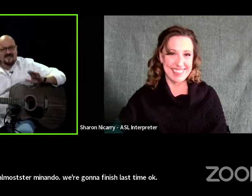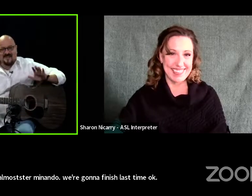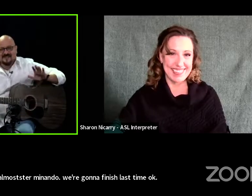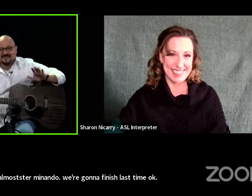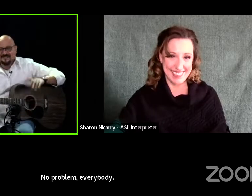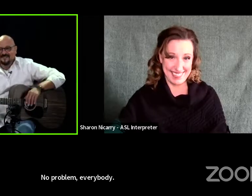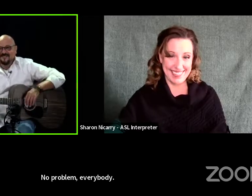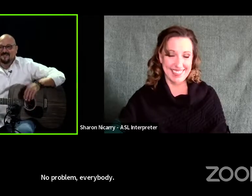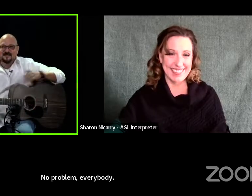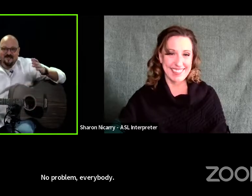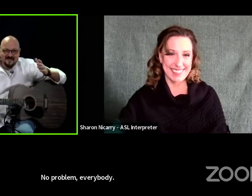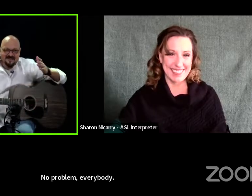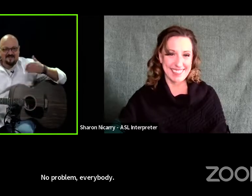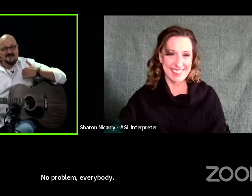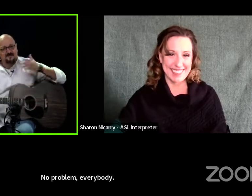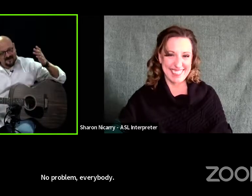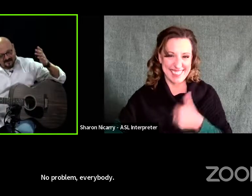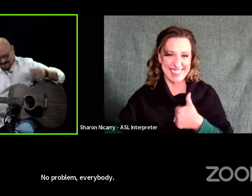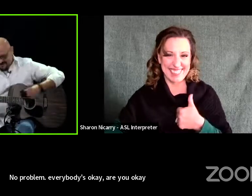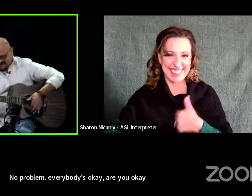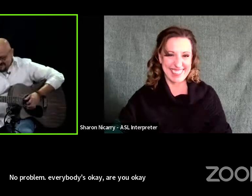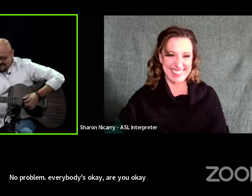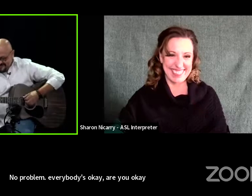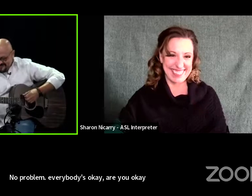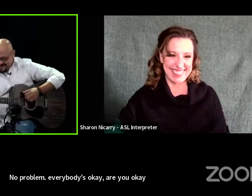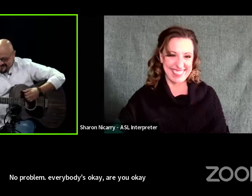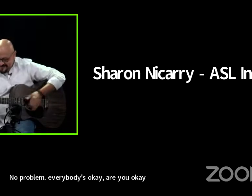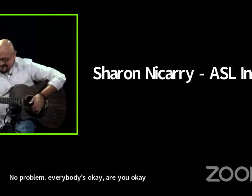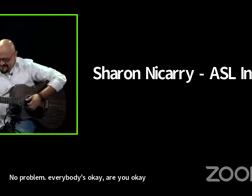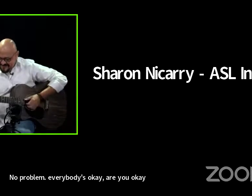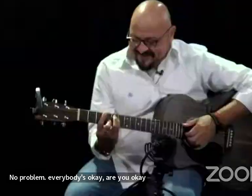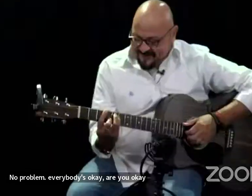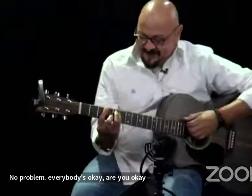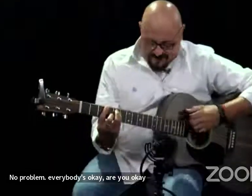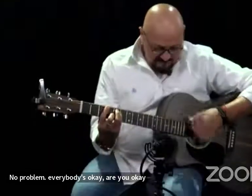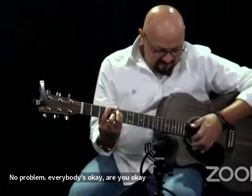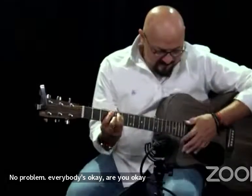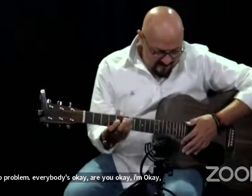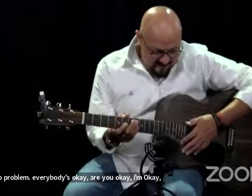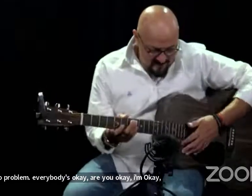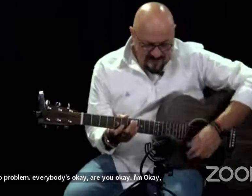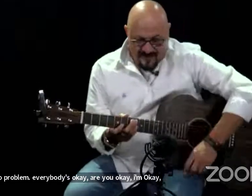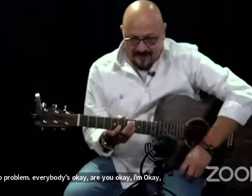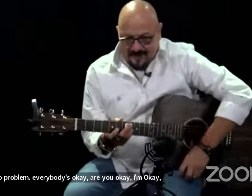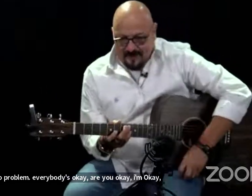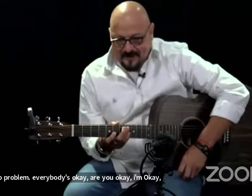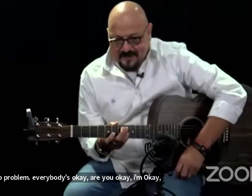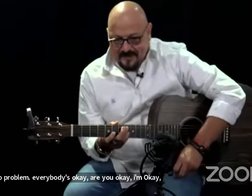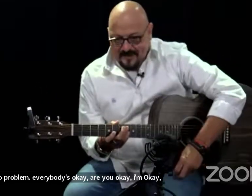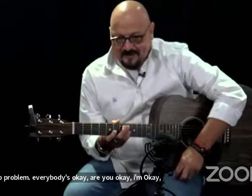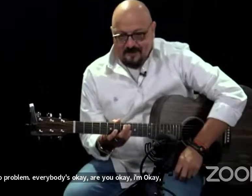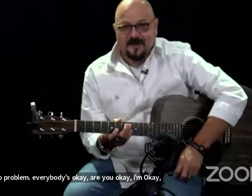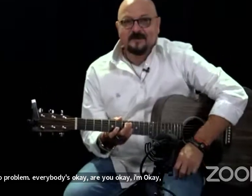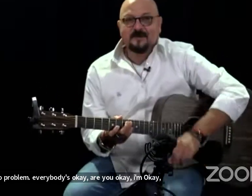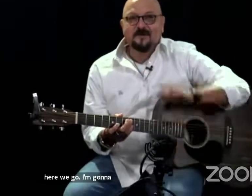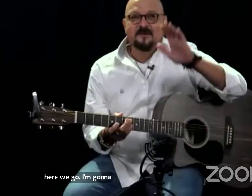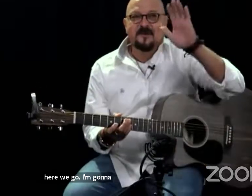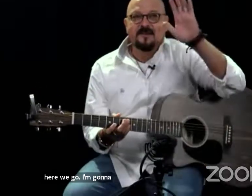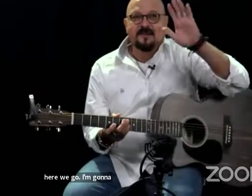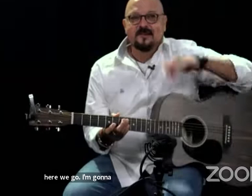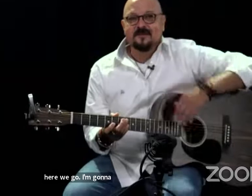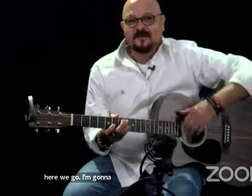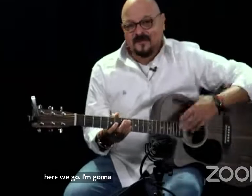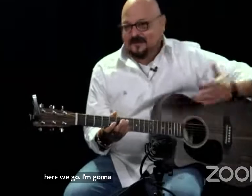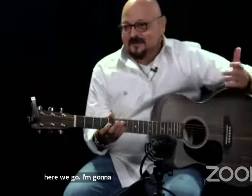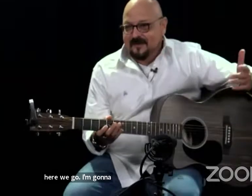Everybody's okay? Are you okay? I'm okay. Okay, here we go. I'm gonna say goodbye to